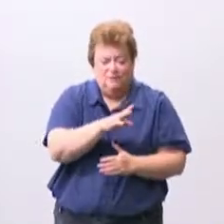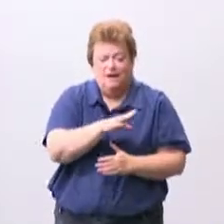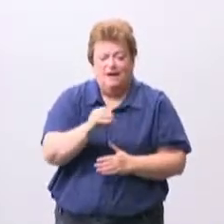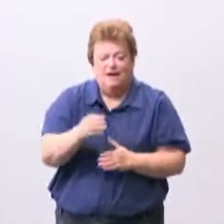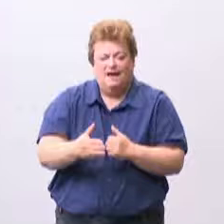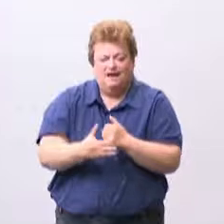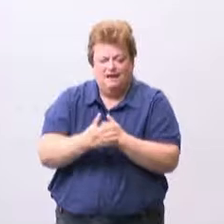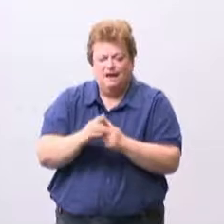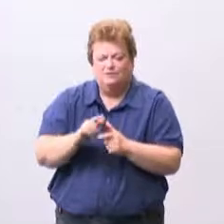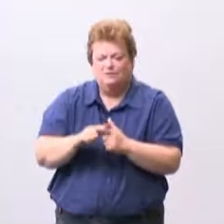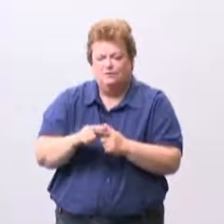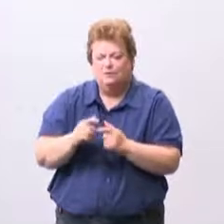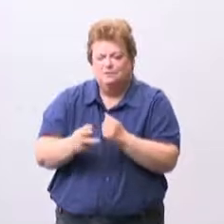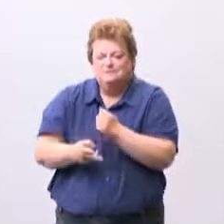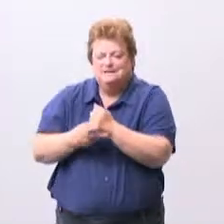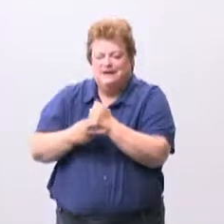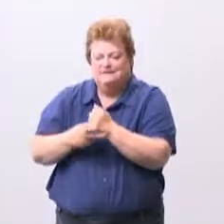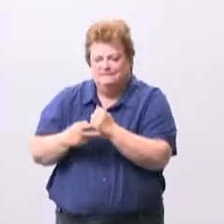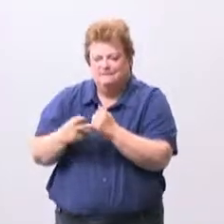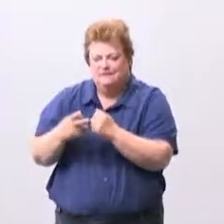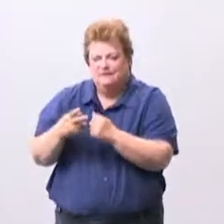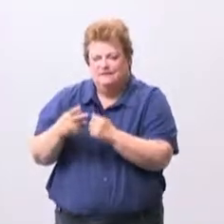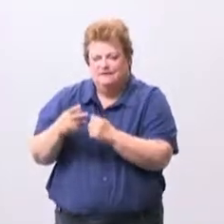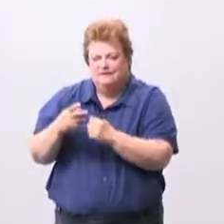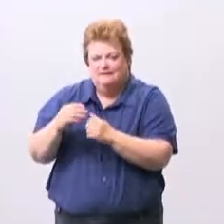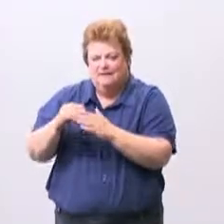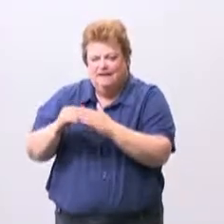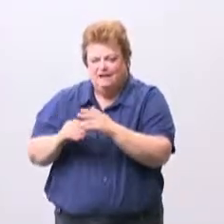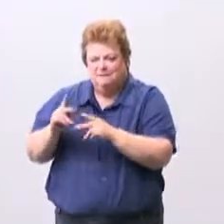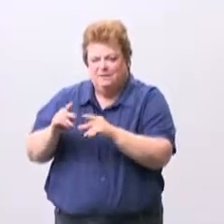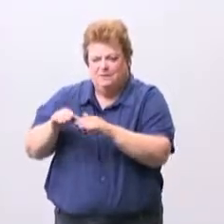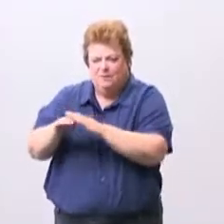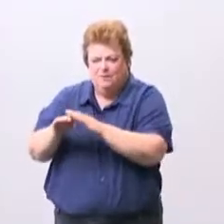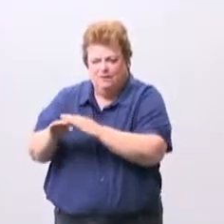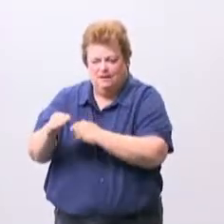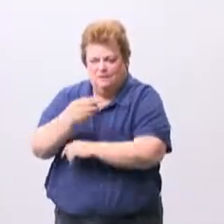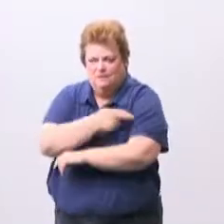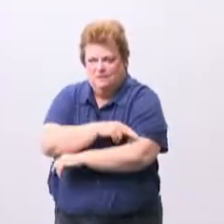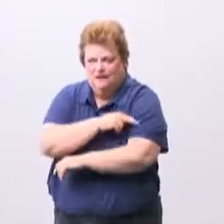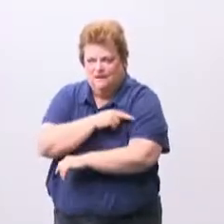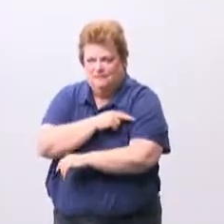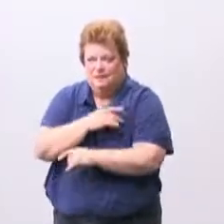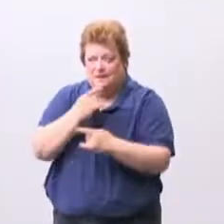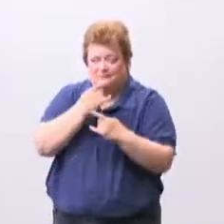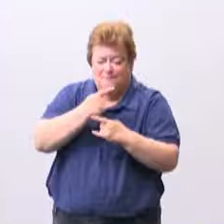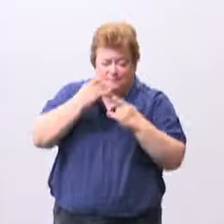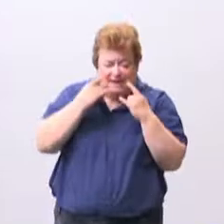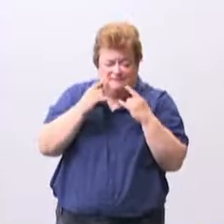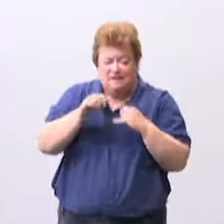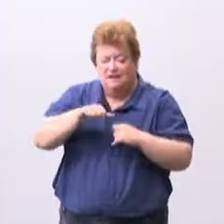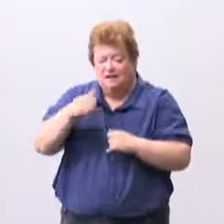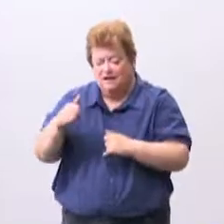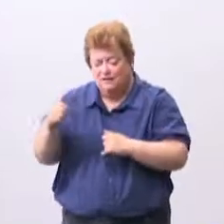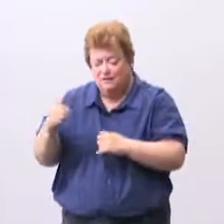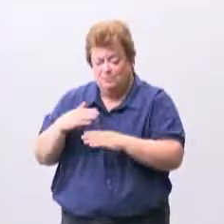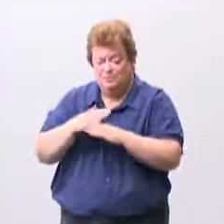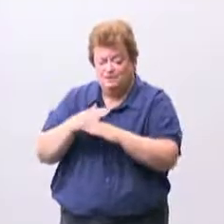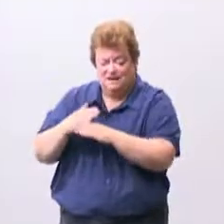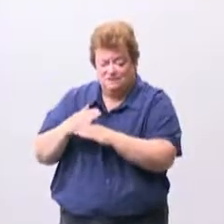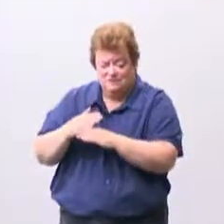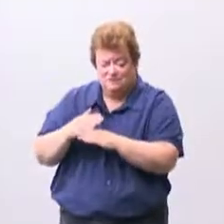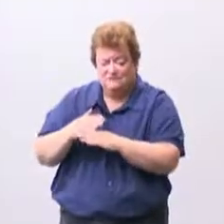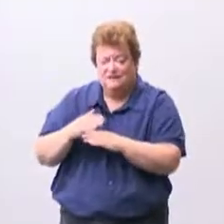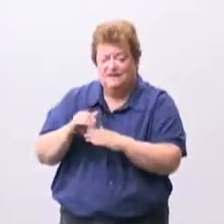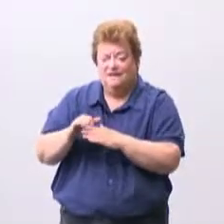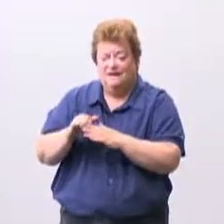preserve hospital capacity during the pandemic. Masking and some of the other measures that help provide protection against